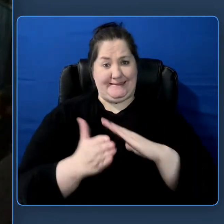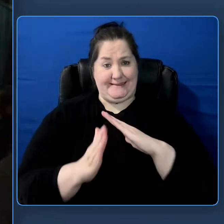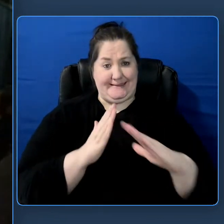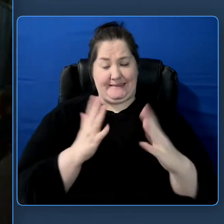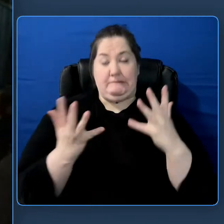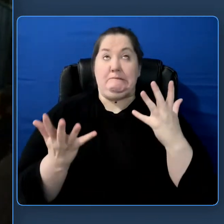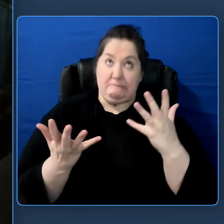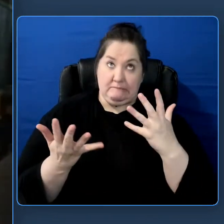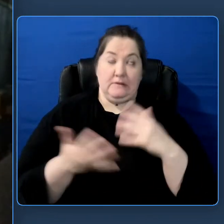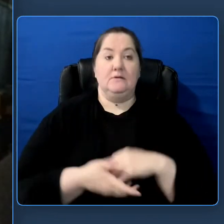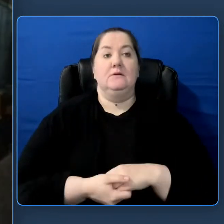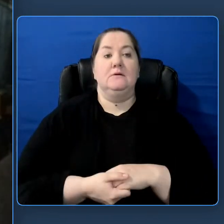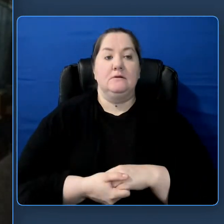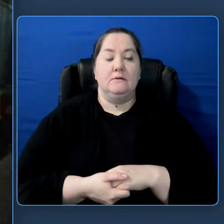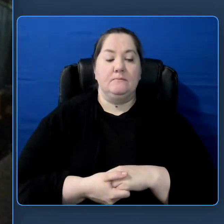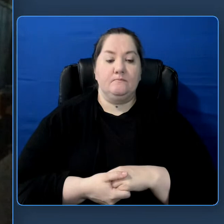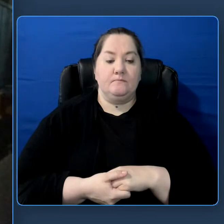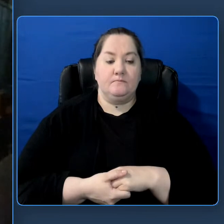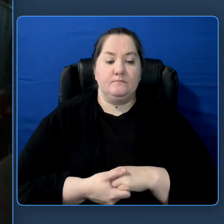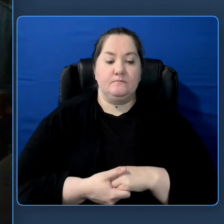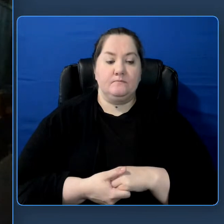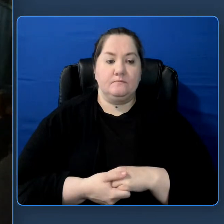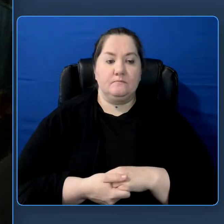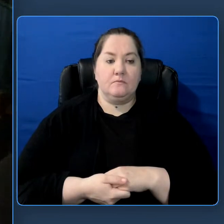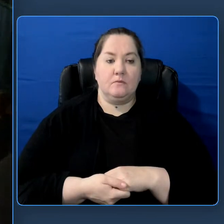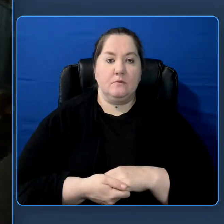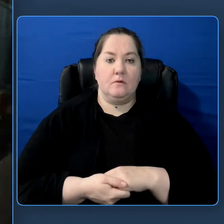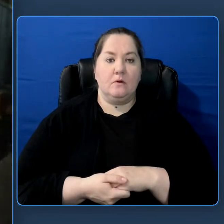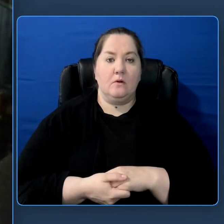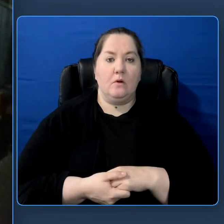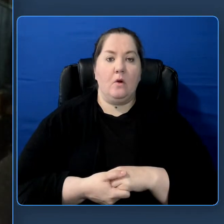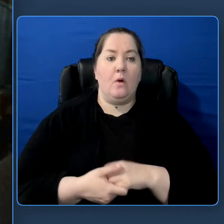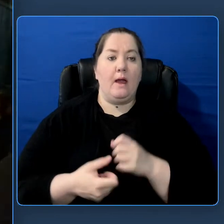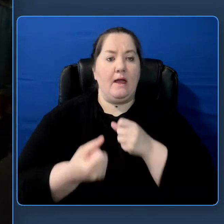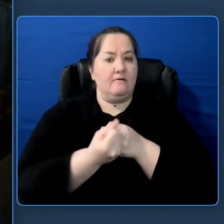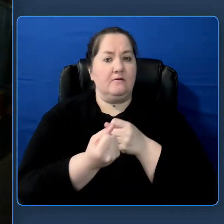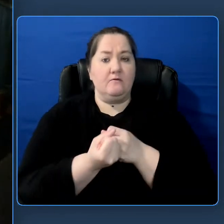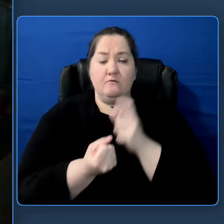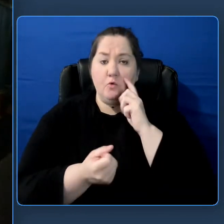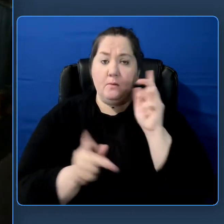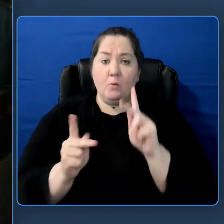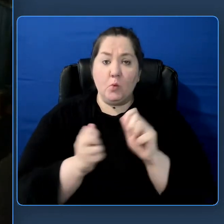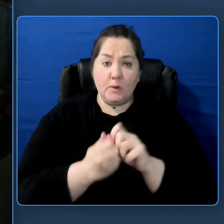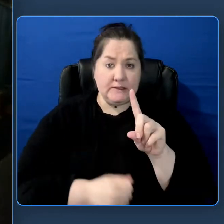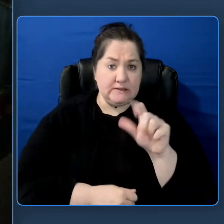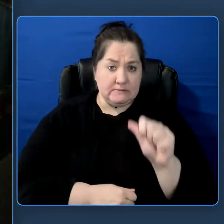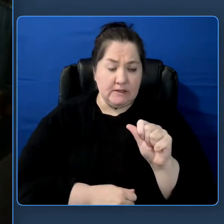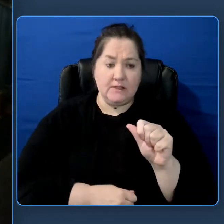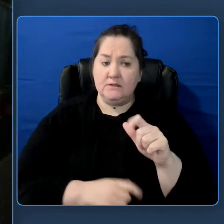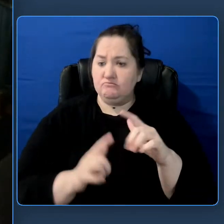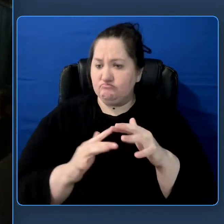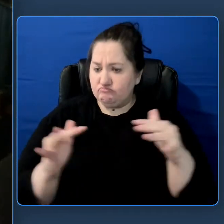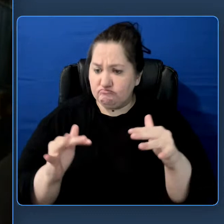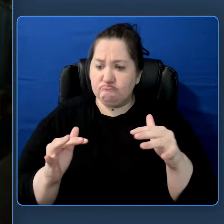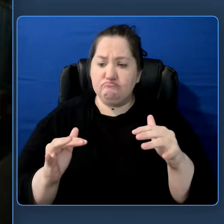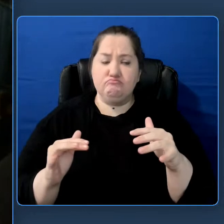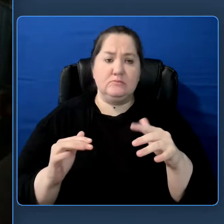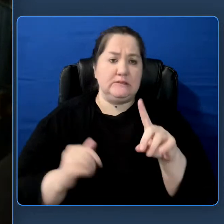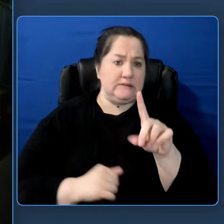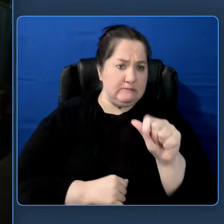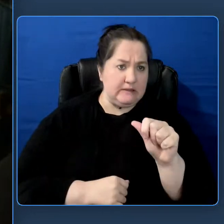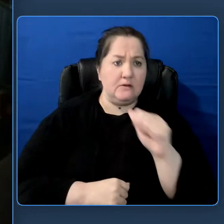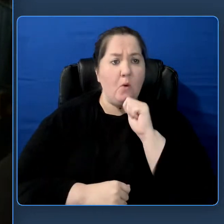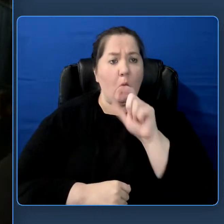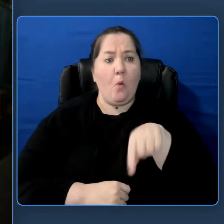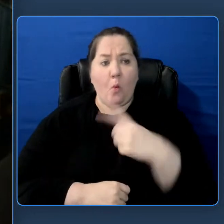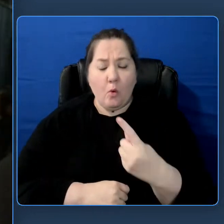is what it is. I am also an advocate for people with disabilities and all types of disabilities, not just mobility